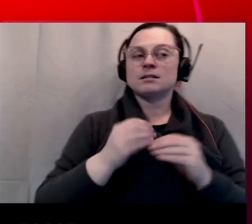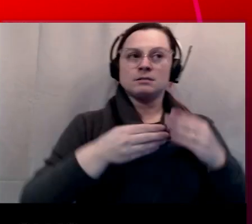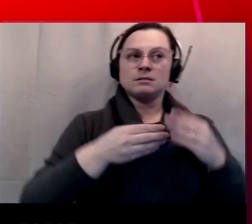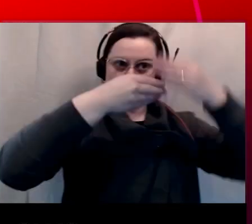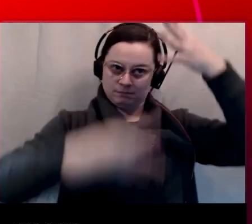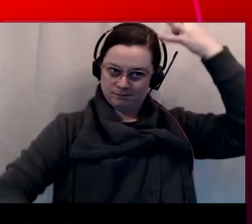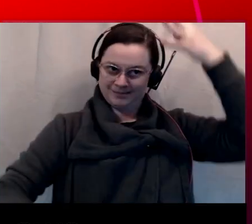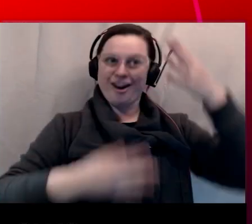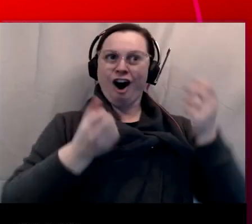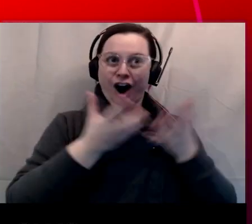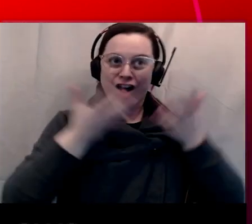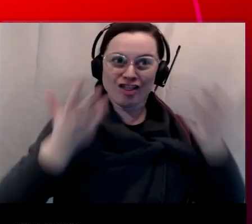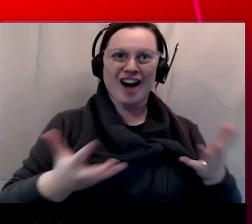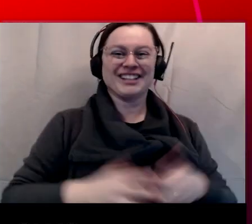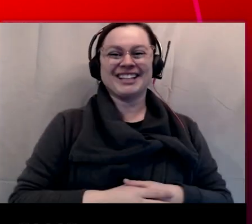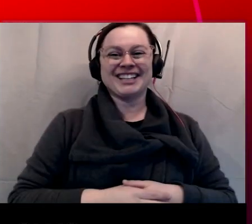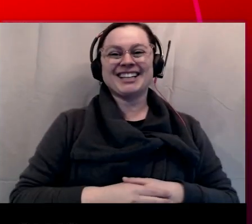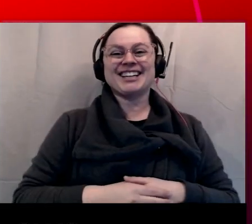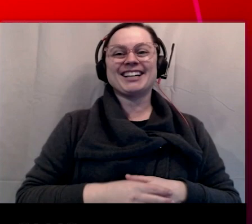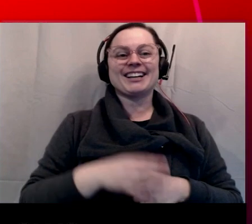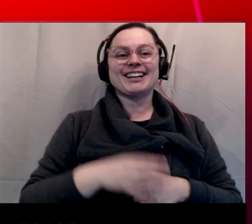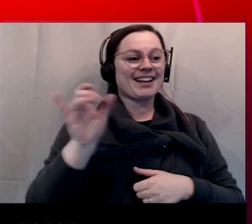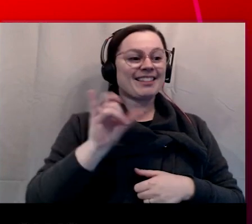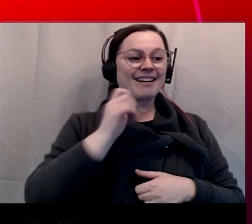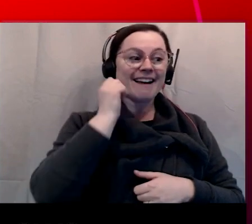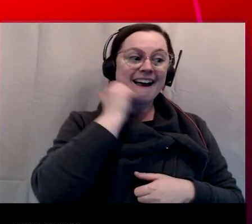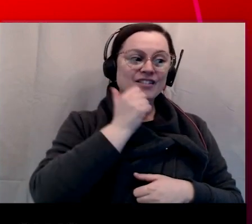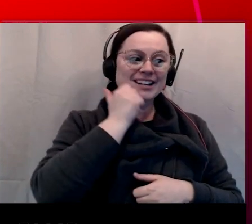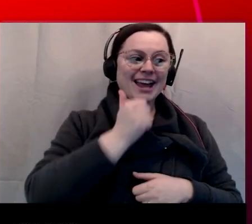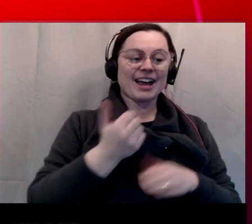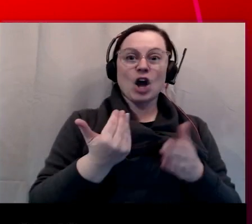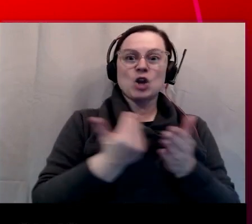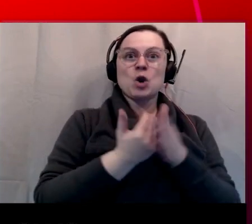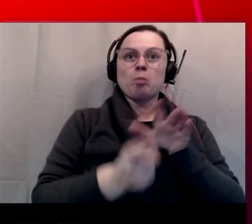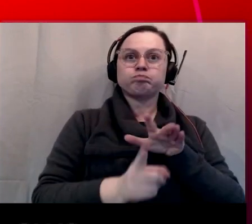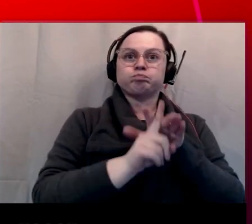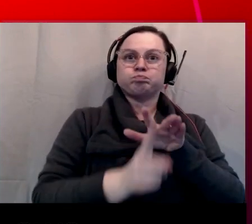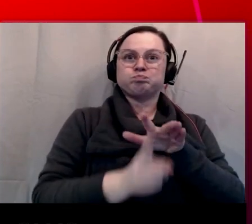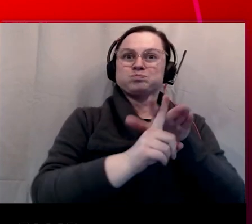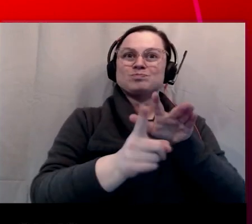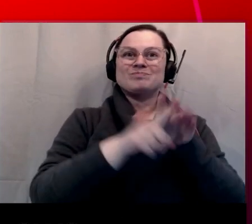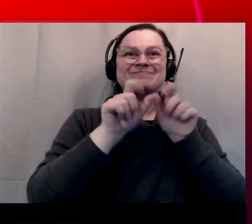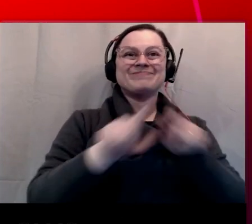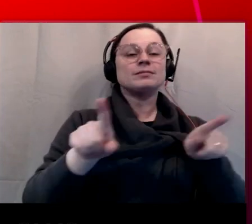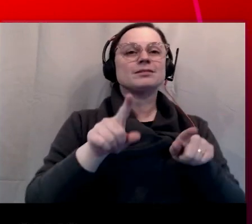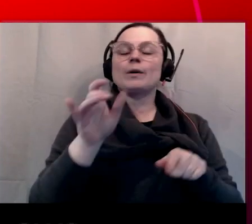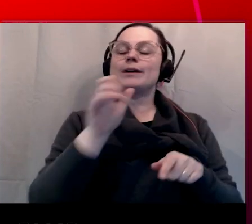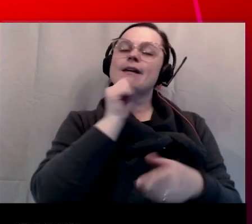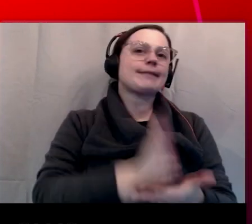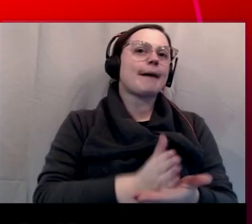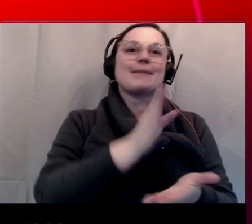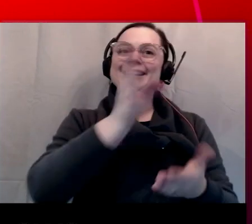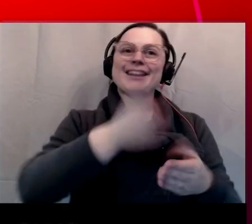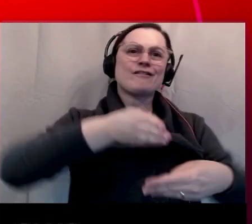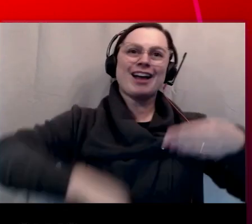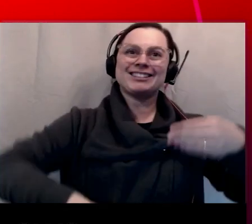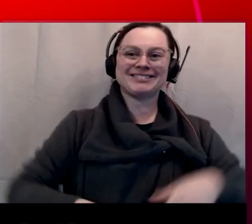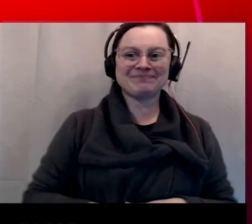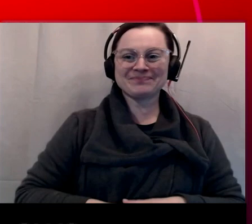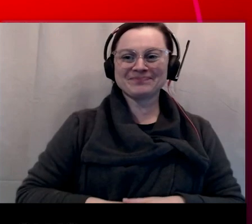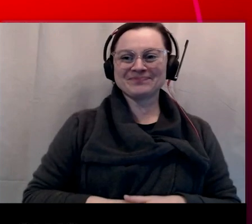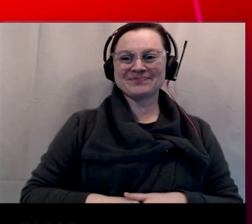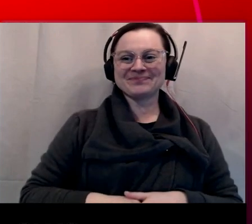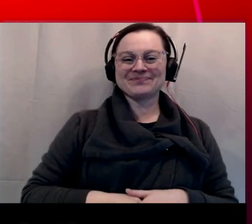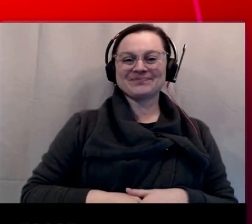They constantly, like every day, there's a new one. So this, like I said, is non-stop. It just never ends. But the